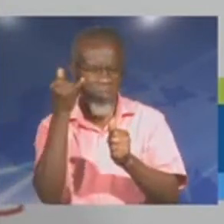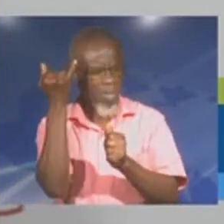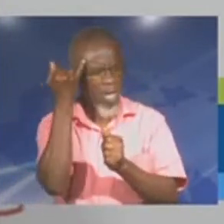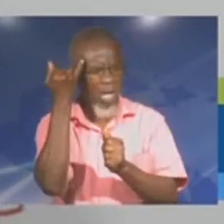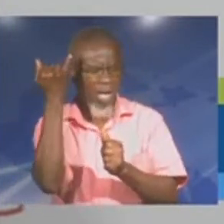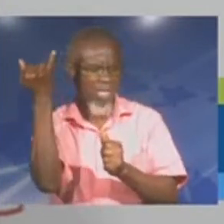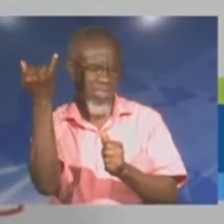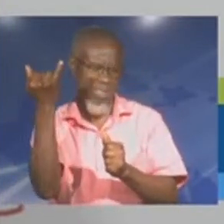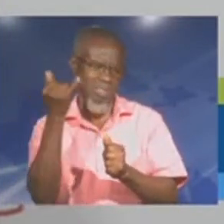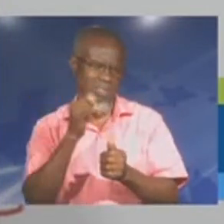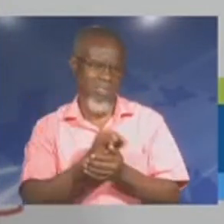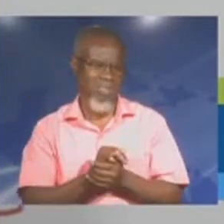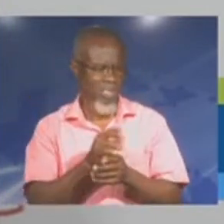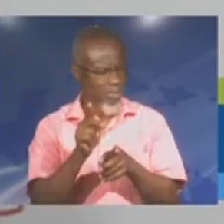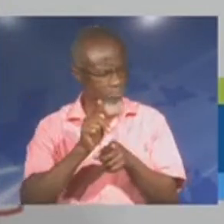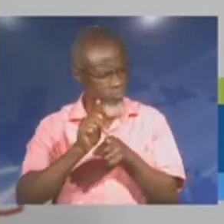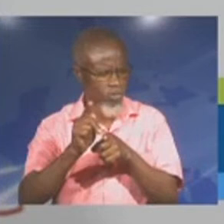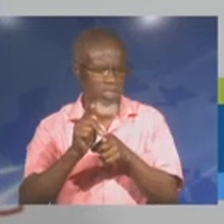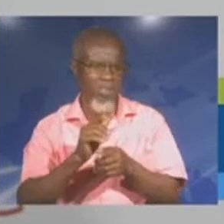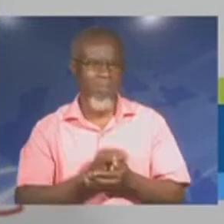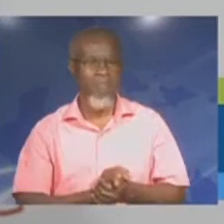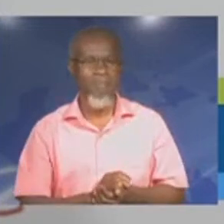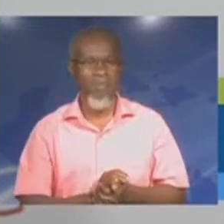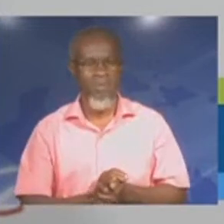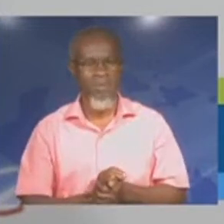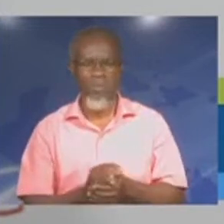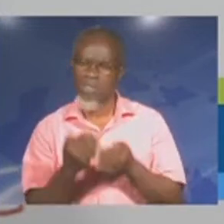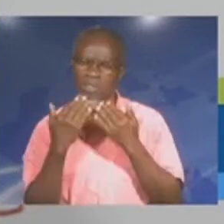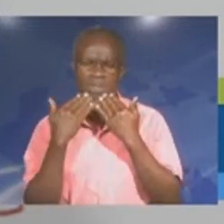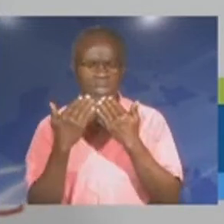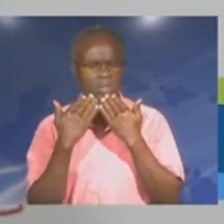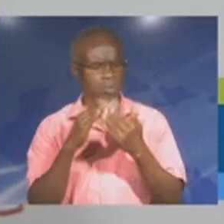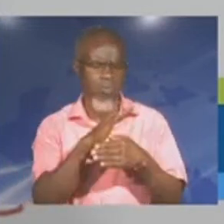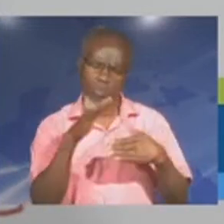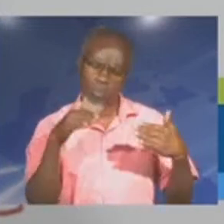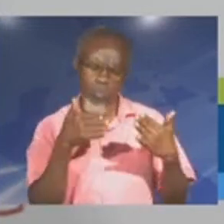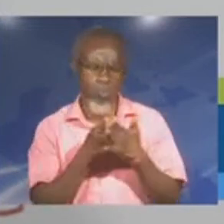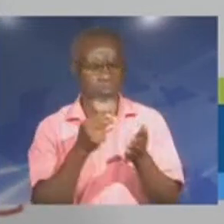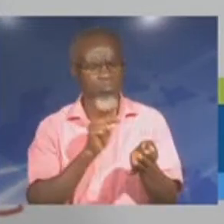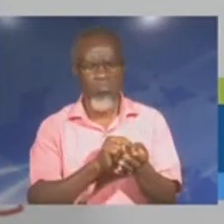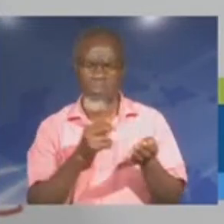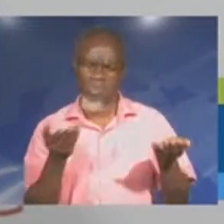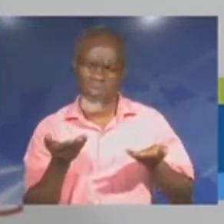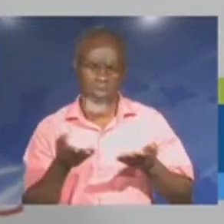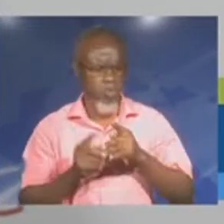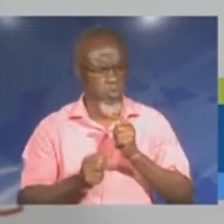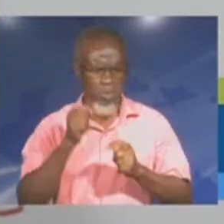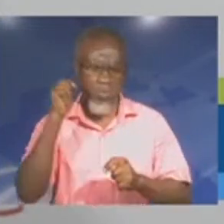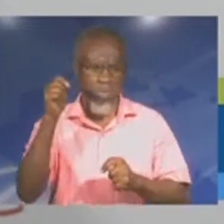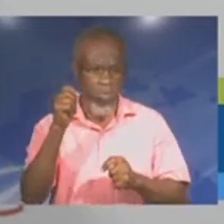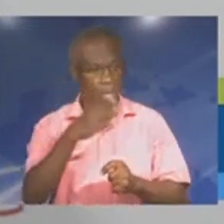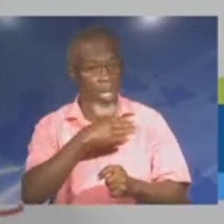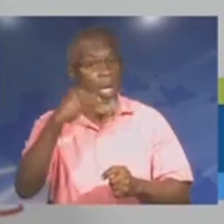and we continue to give our thanks to all nurses in Trinidad and Tobago and throughout the world.